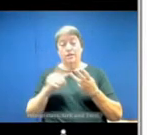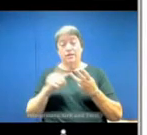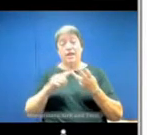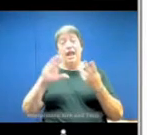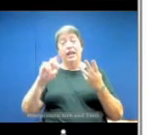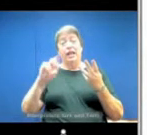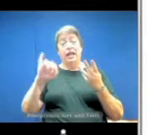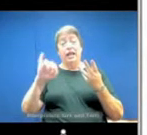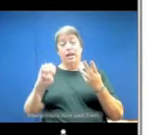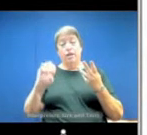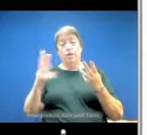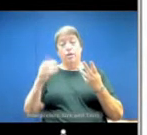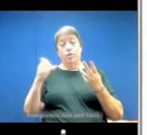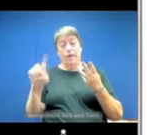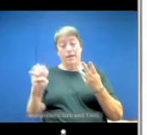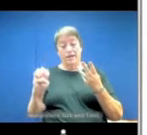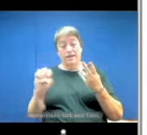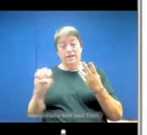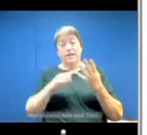Jesse Zhu,